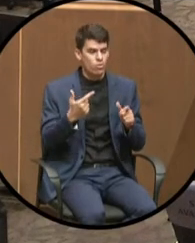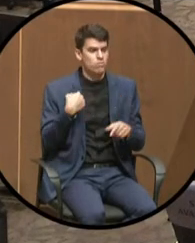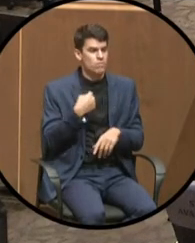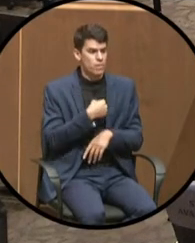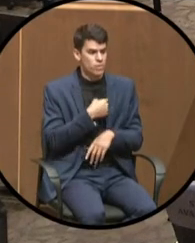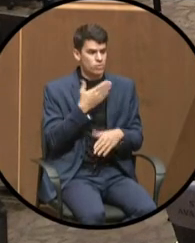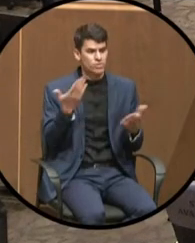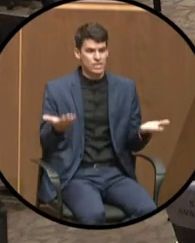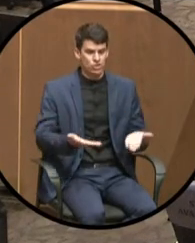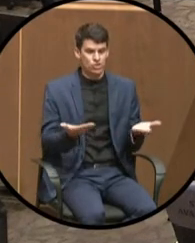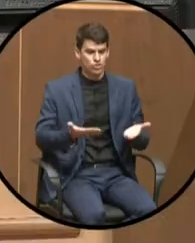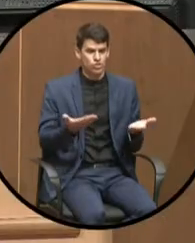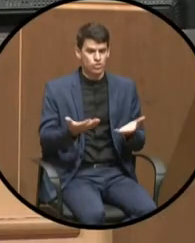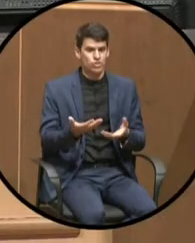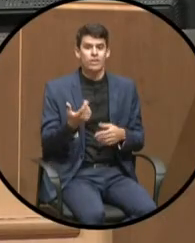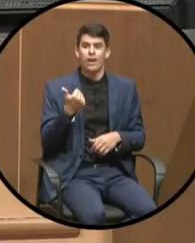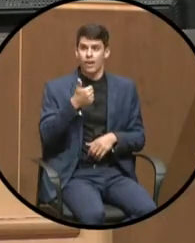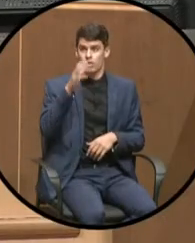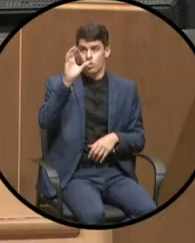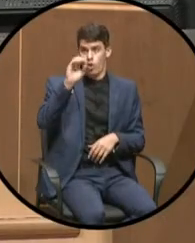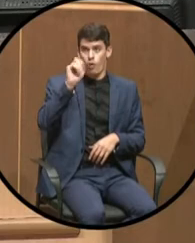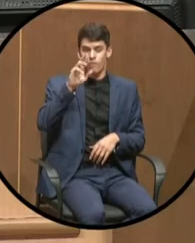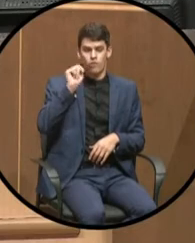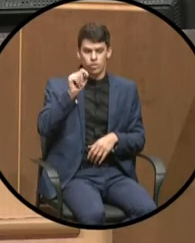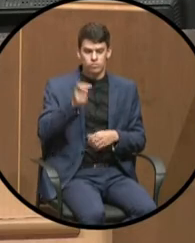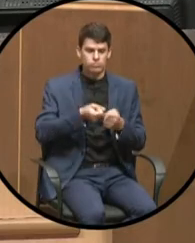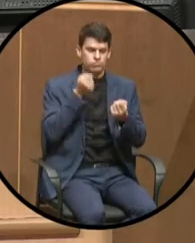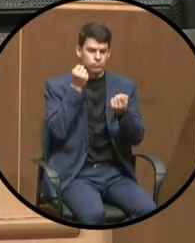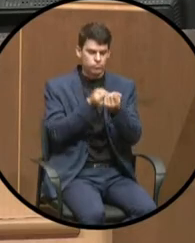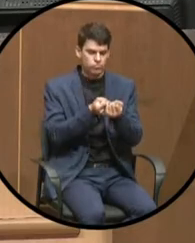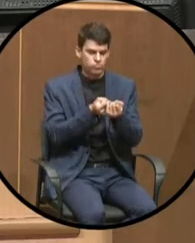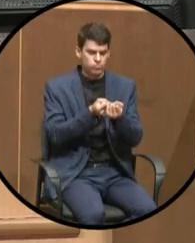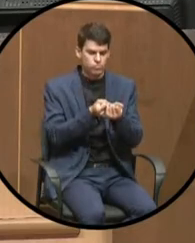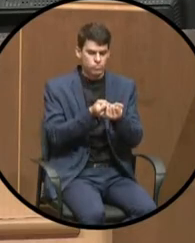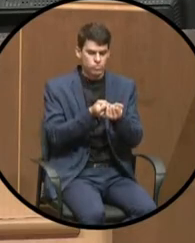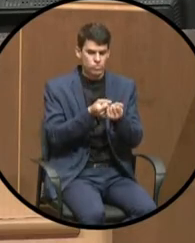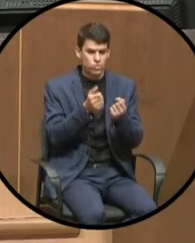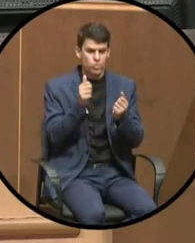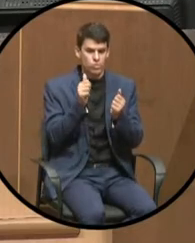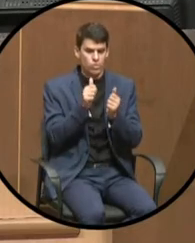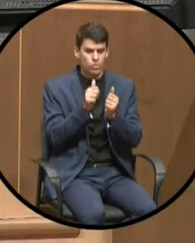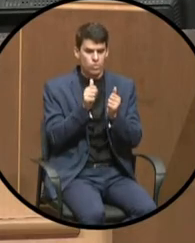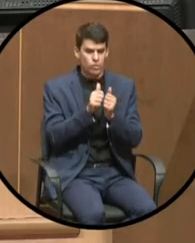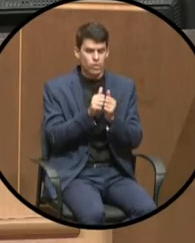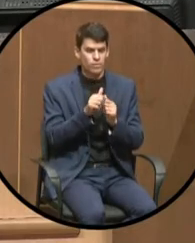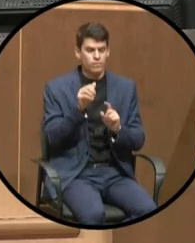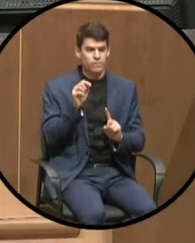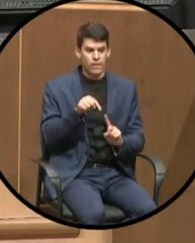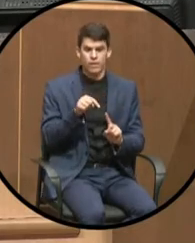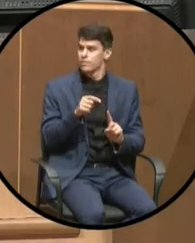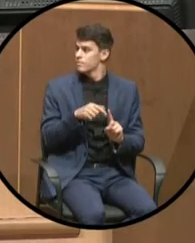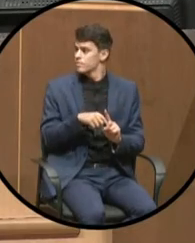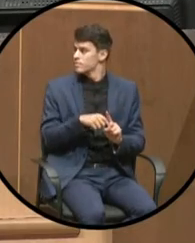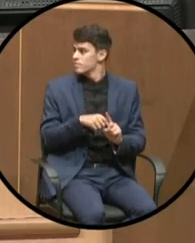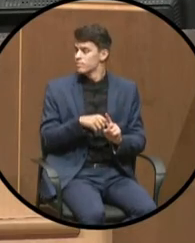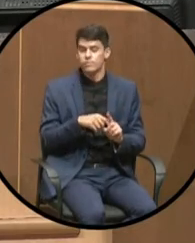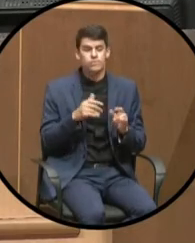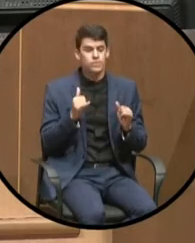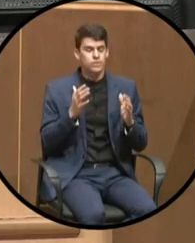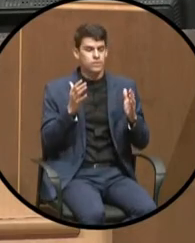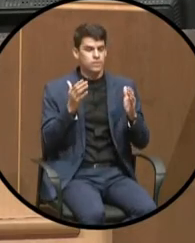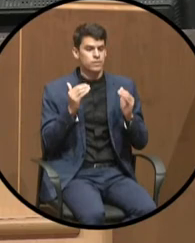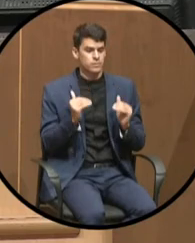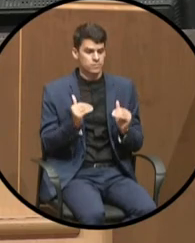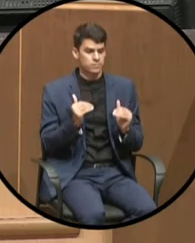present, including Member Cobert, voted in the affirmative with the exception of Member Castor-Dell. All right, we will move on